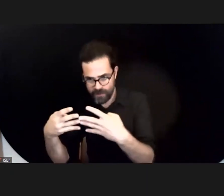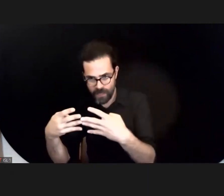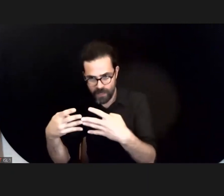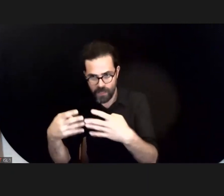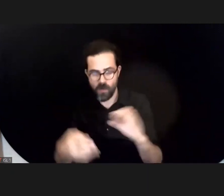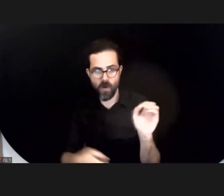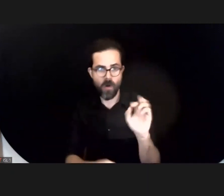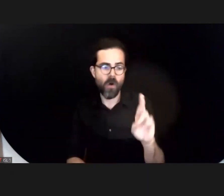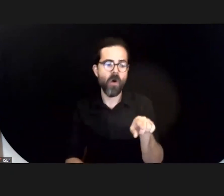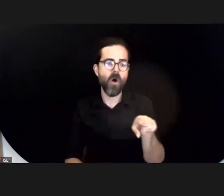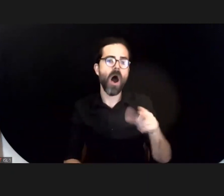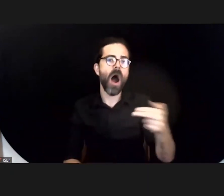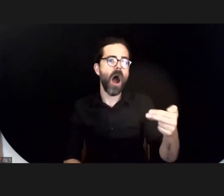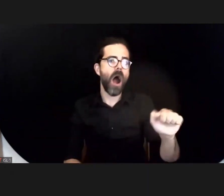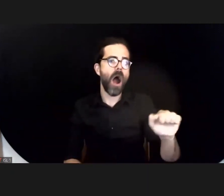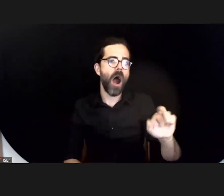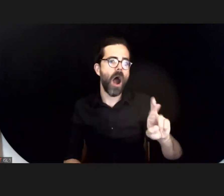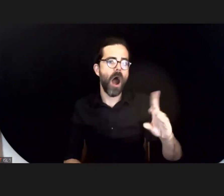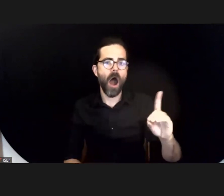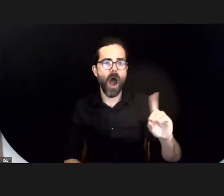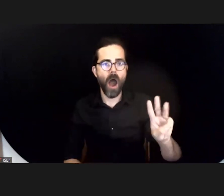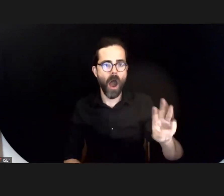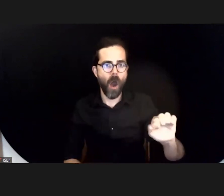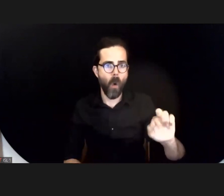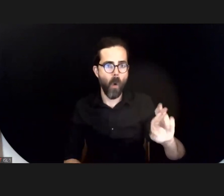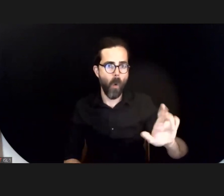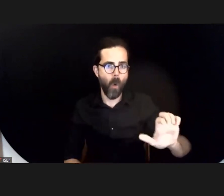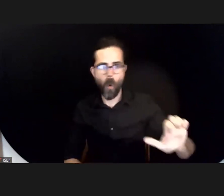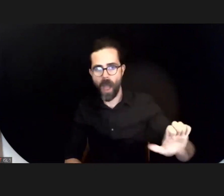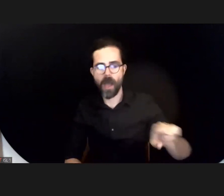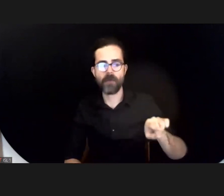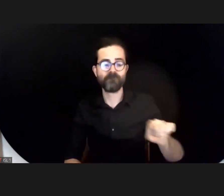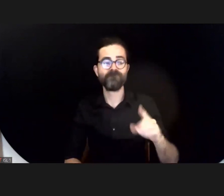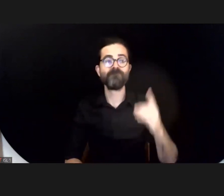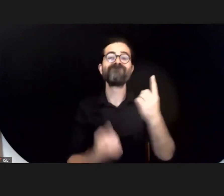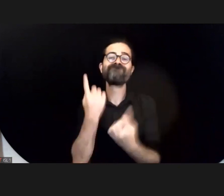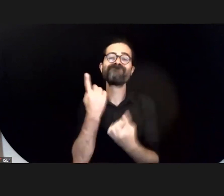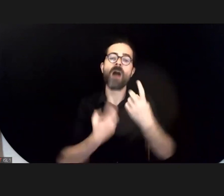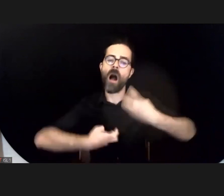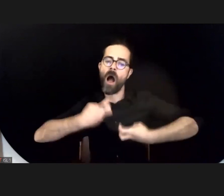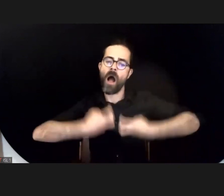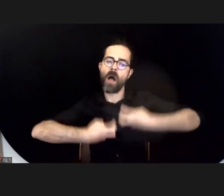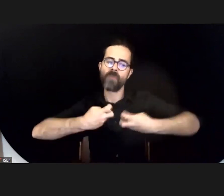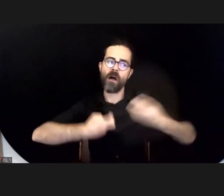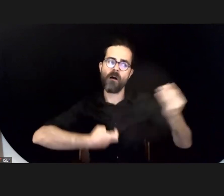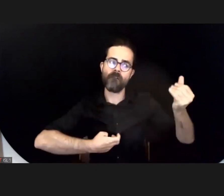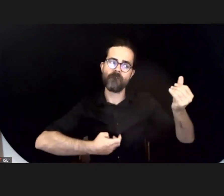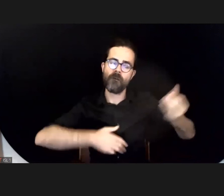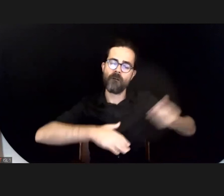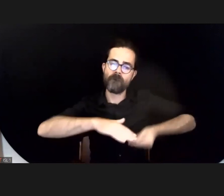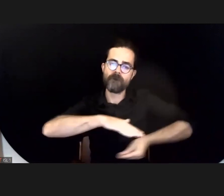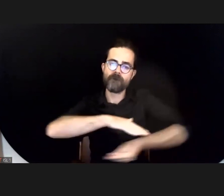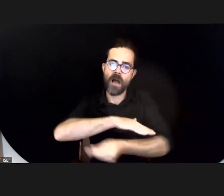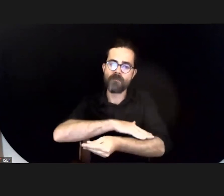hardware. Sometimes there can be issues around funding and being able to access the